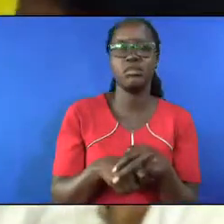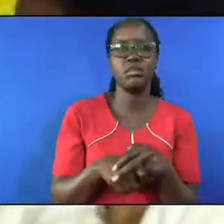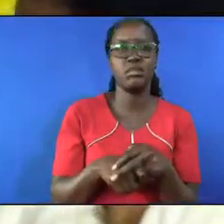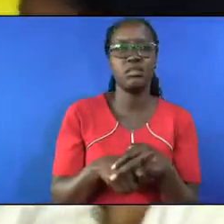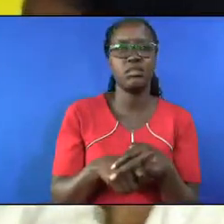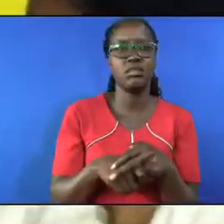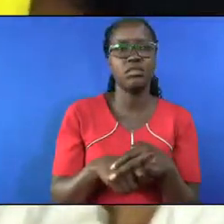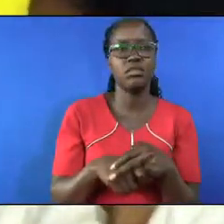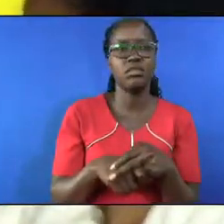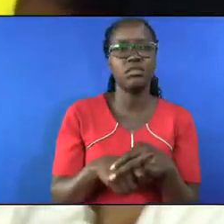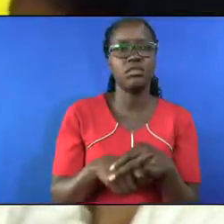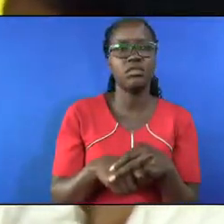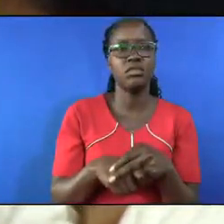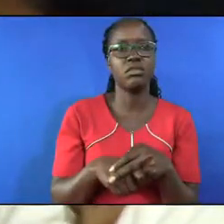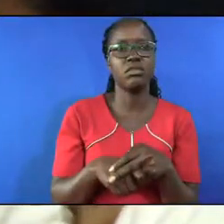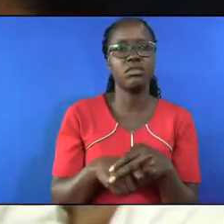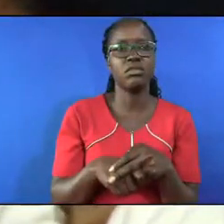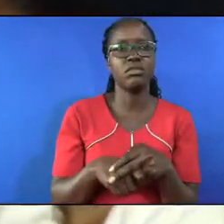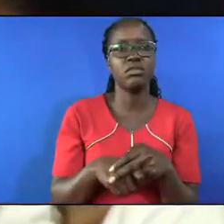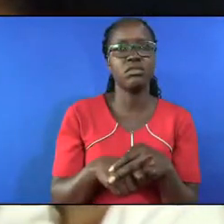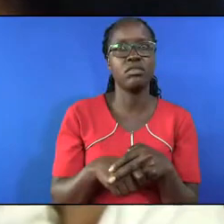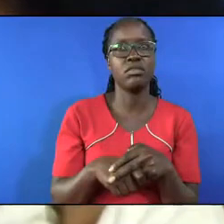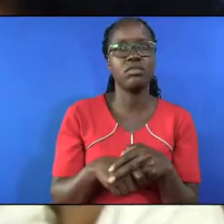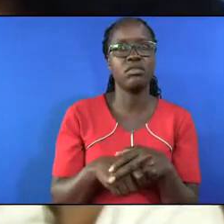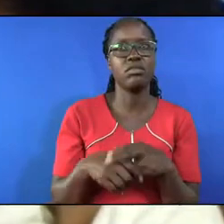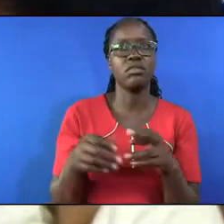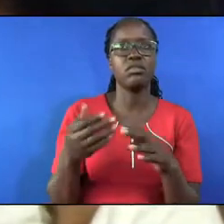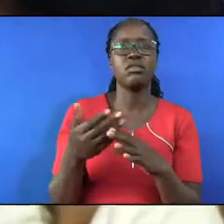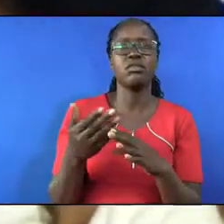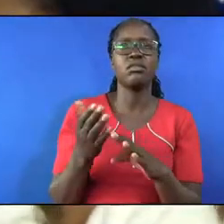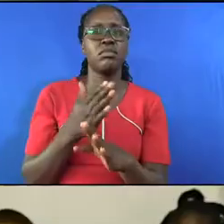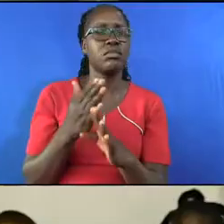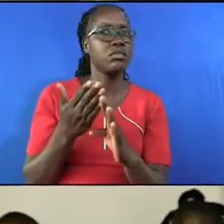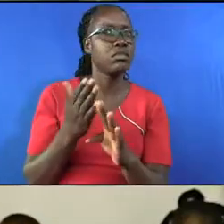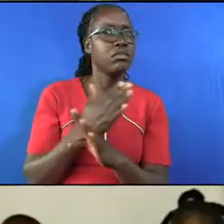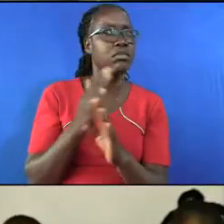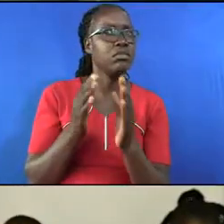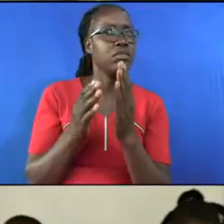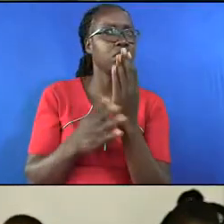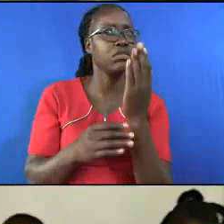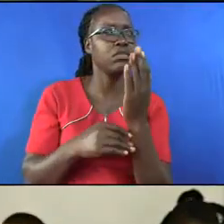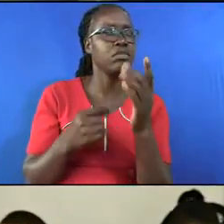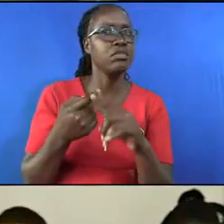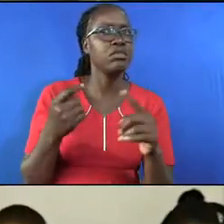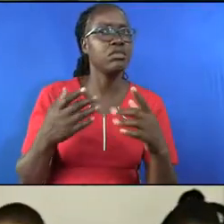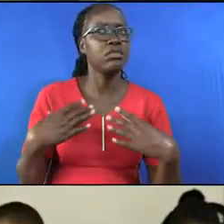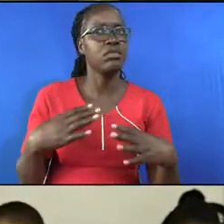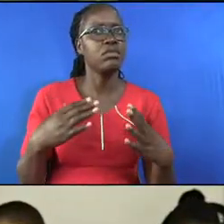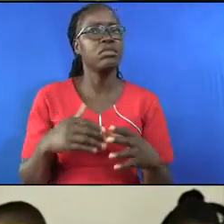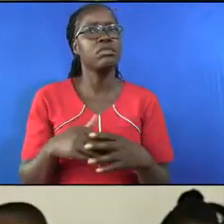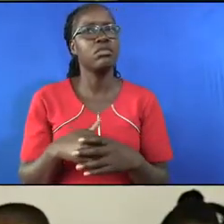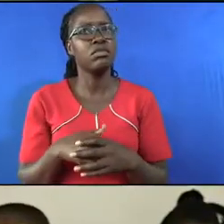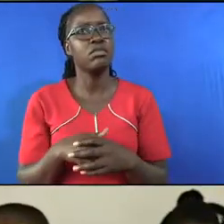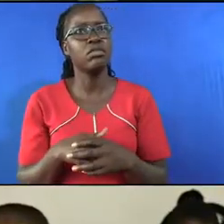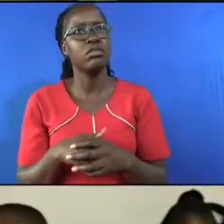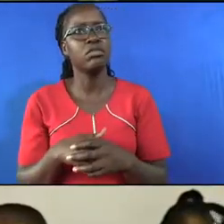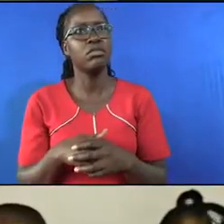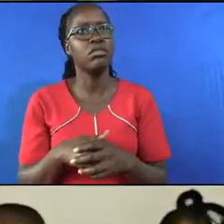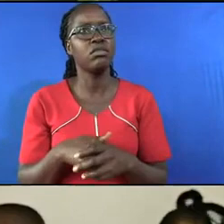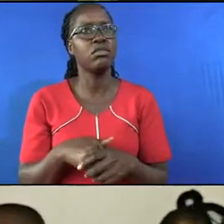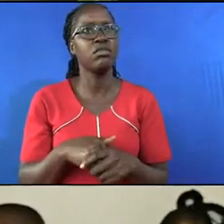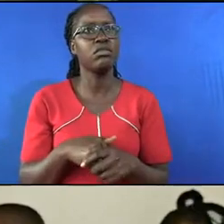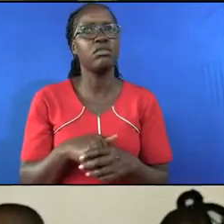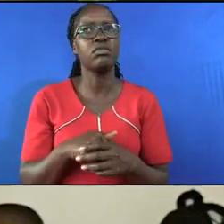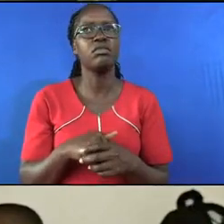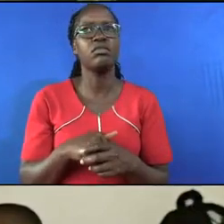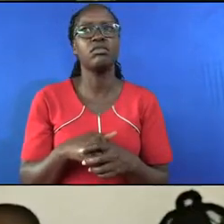sons? They used to steal from people when praying. Wow. Yeah, amen, amen. Something else that they